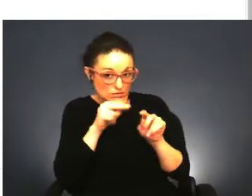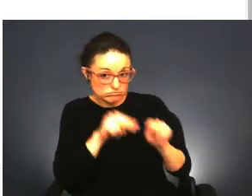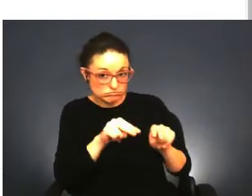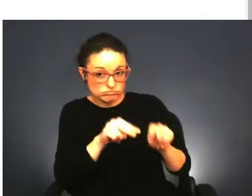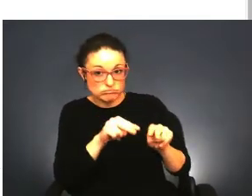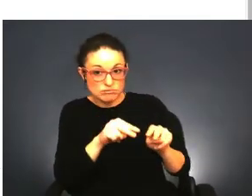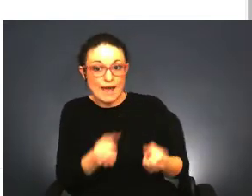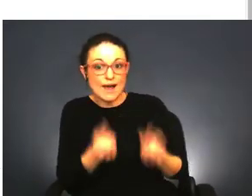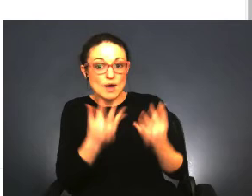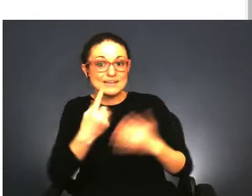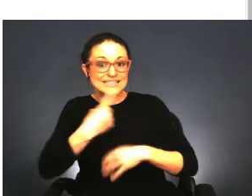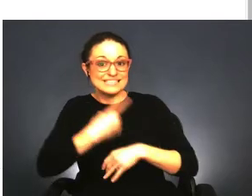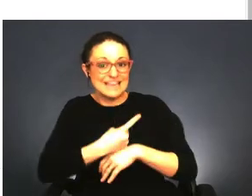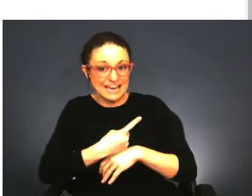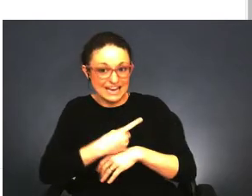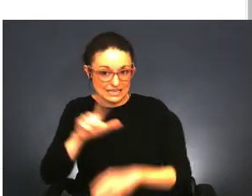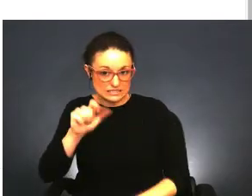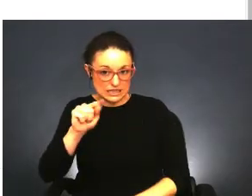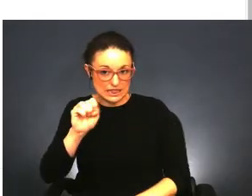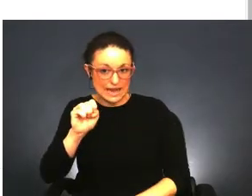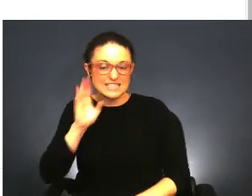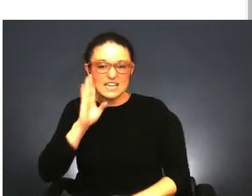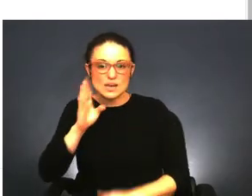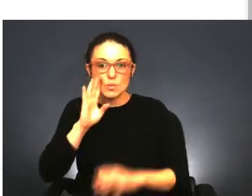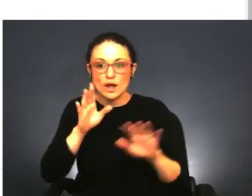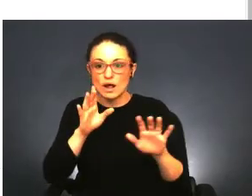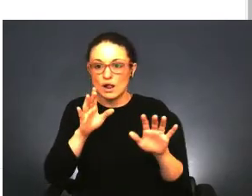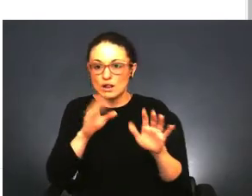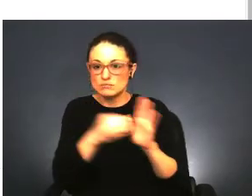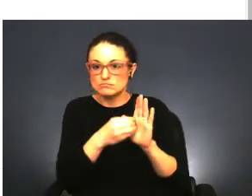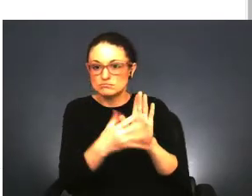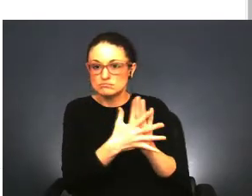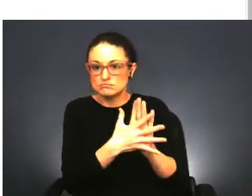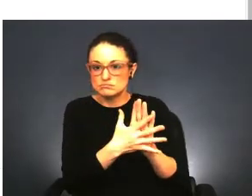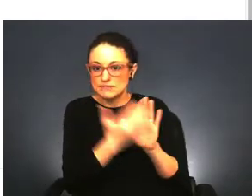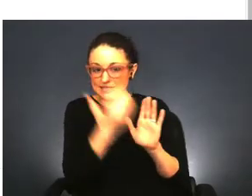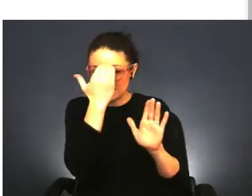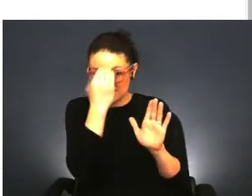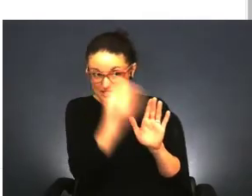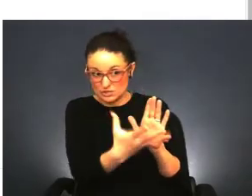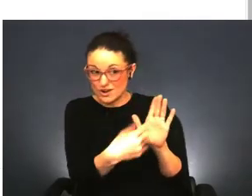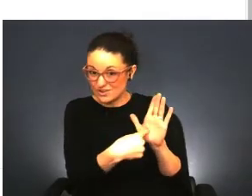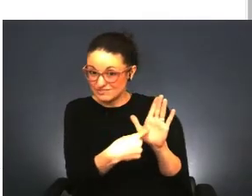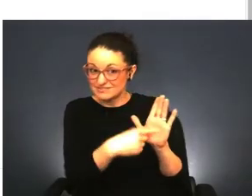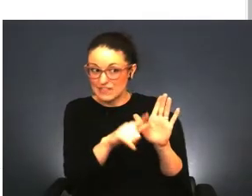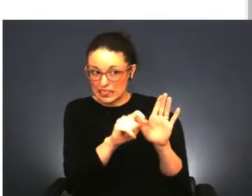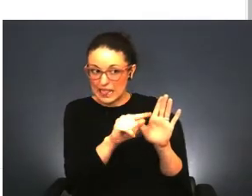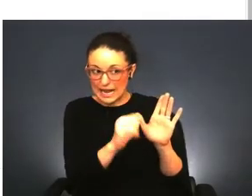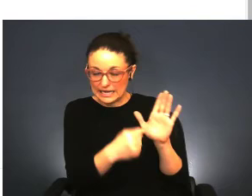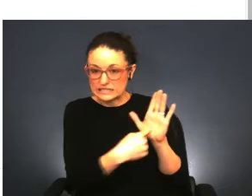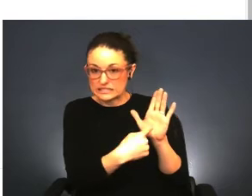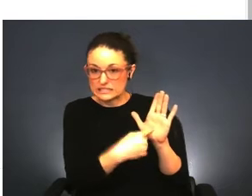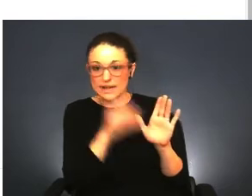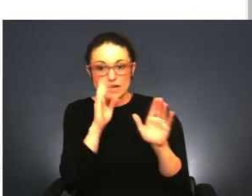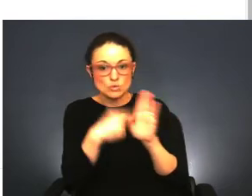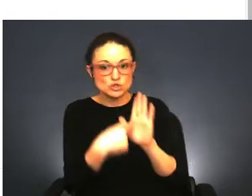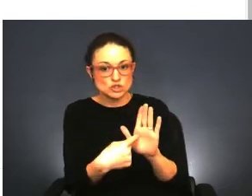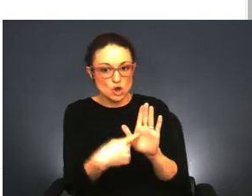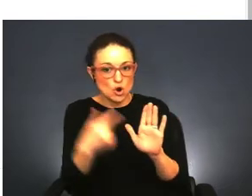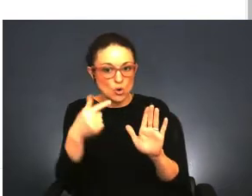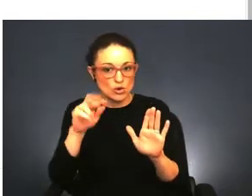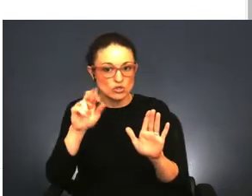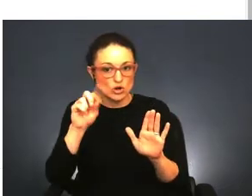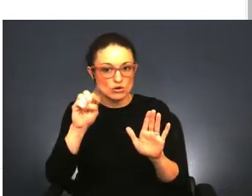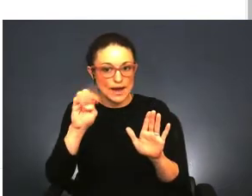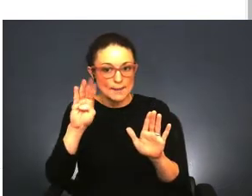late. Okay, it will record for you that it's late, and it will show you in the gradebook. And